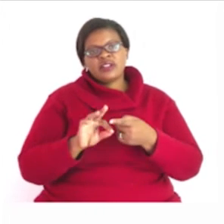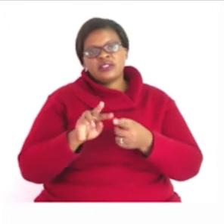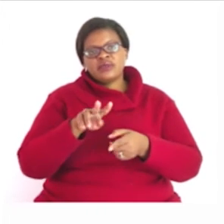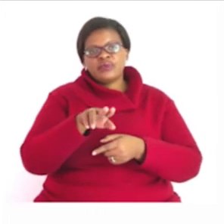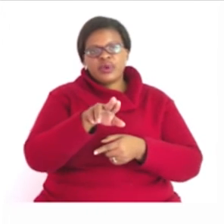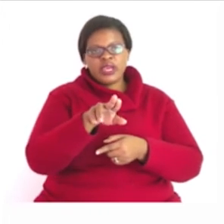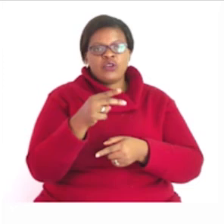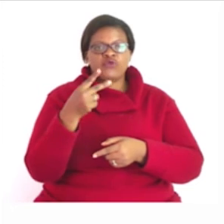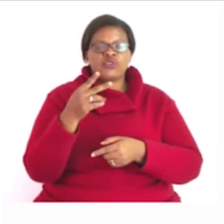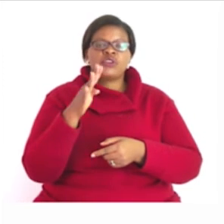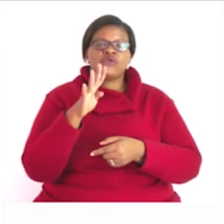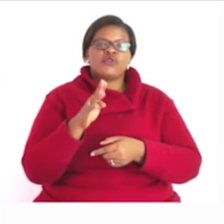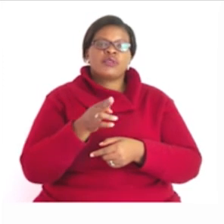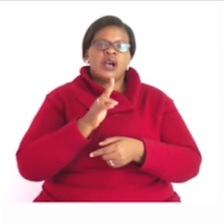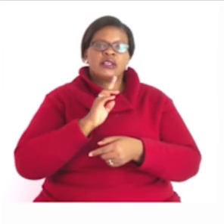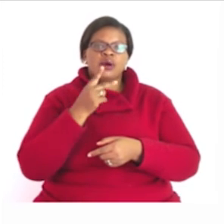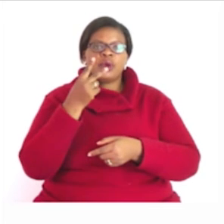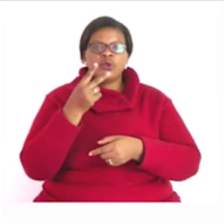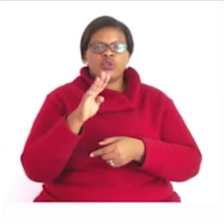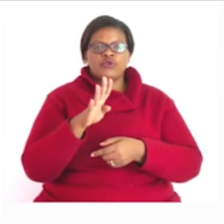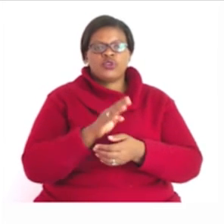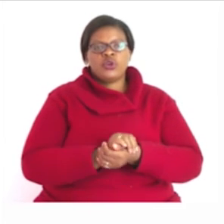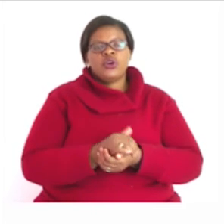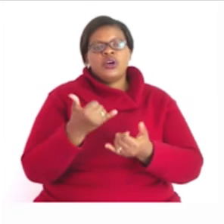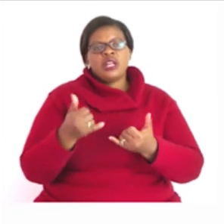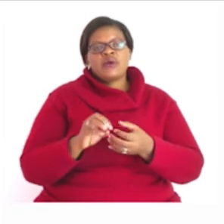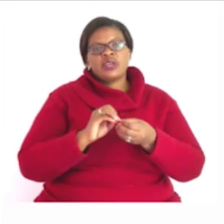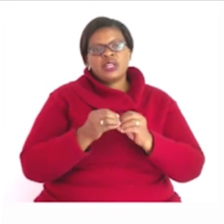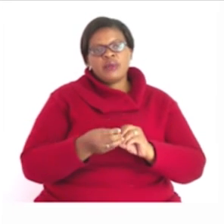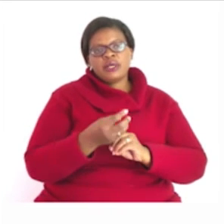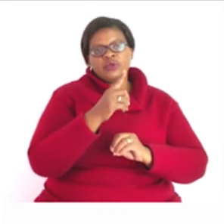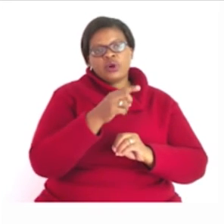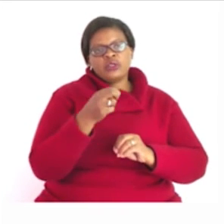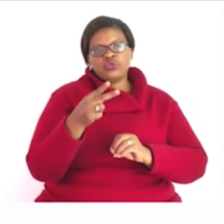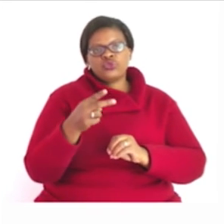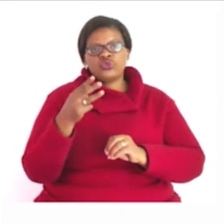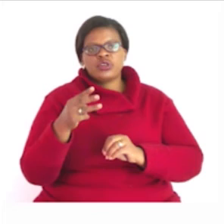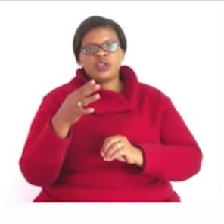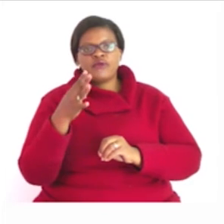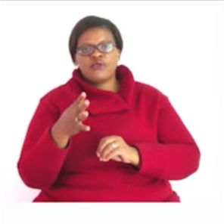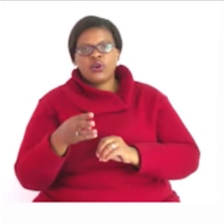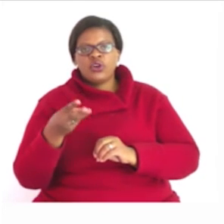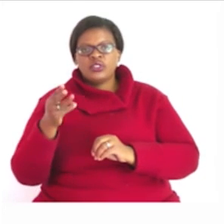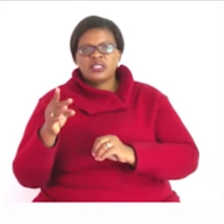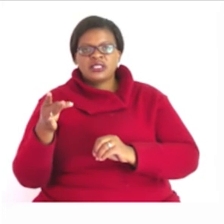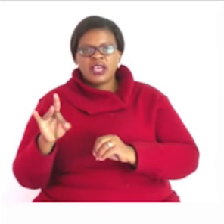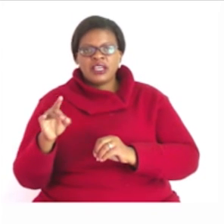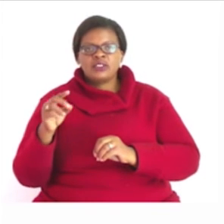So the numbers 1, 2, 3, 4, 6, 8, 12, and